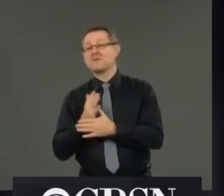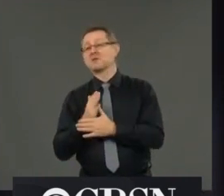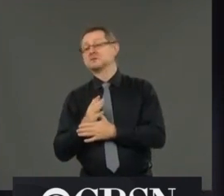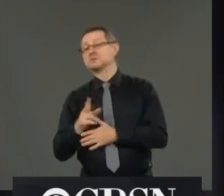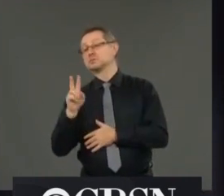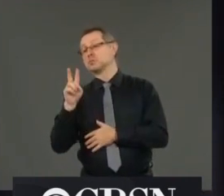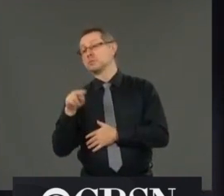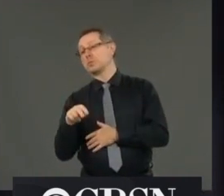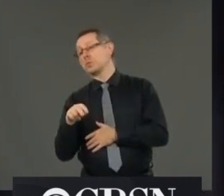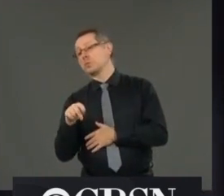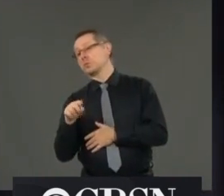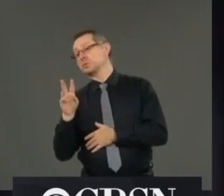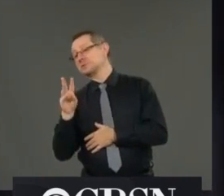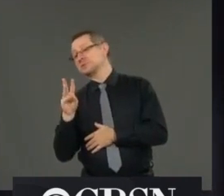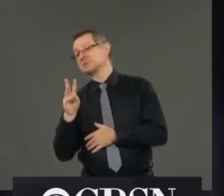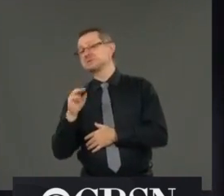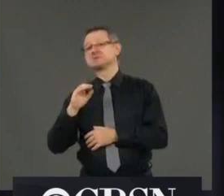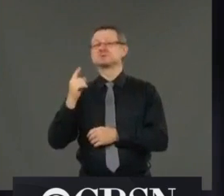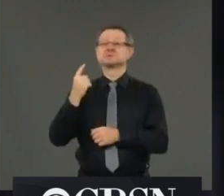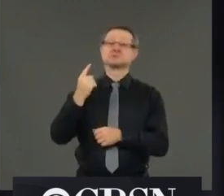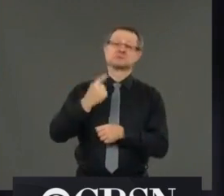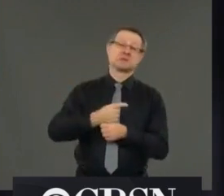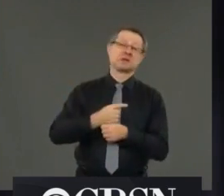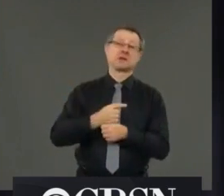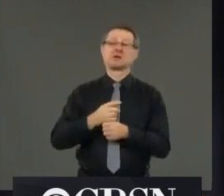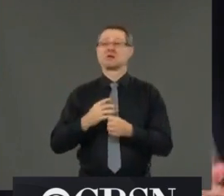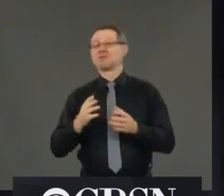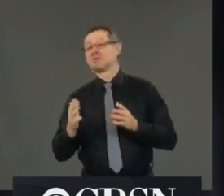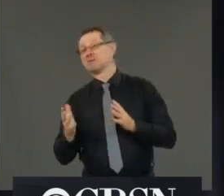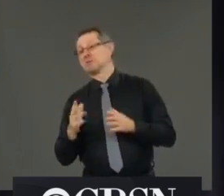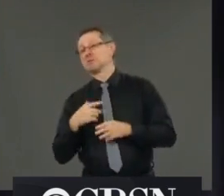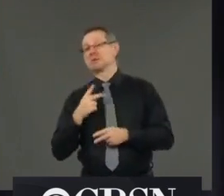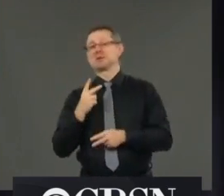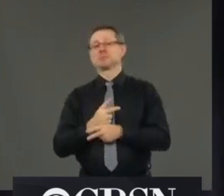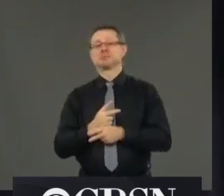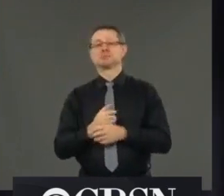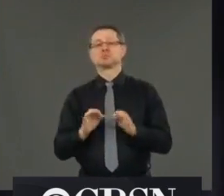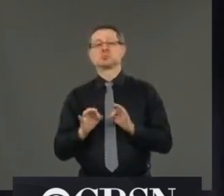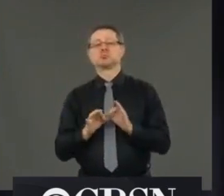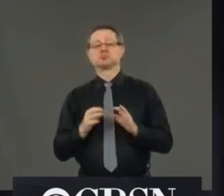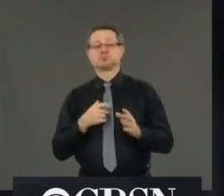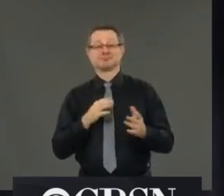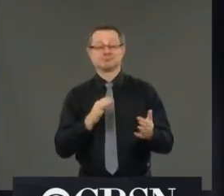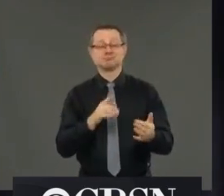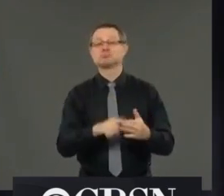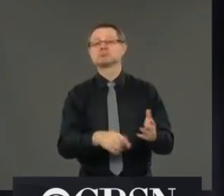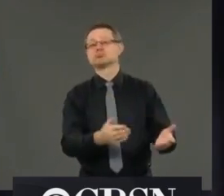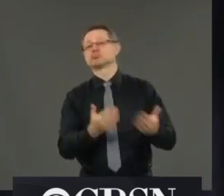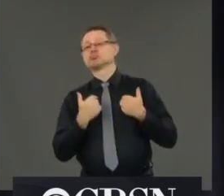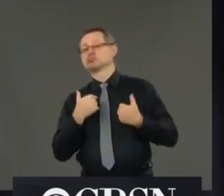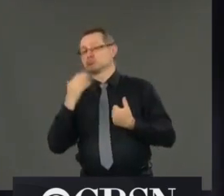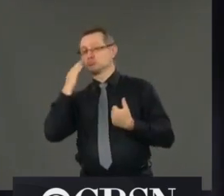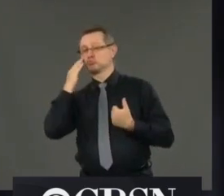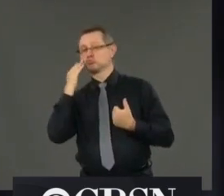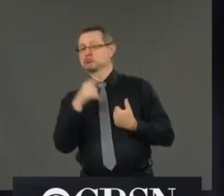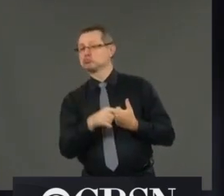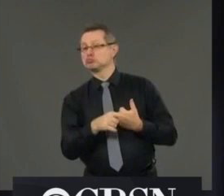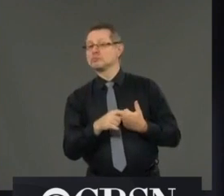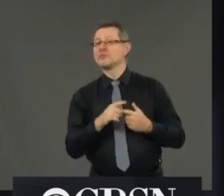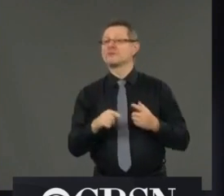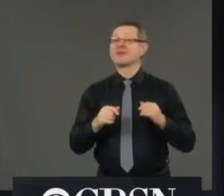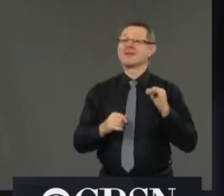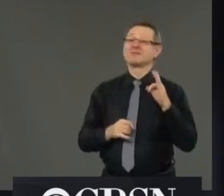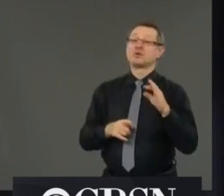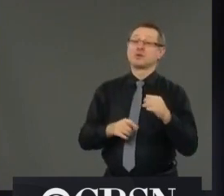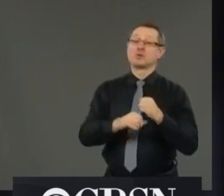while you are getting those reports, and it's obviously any lag is not desirable, the majority of testing is in New York is happening